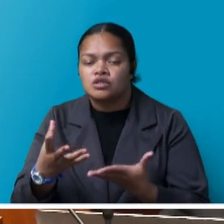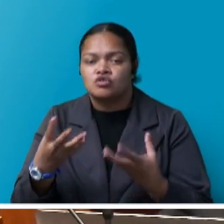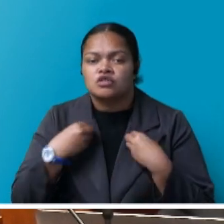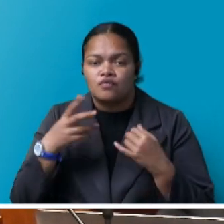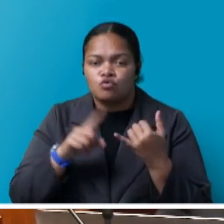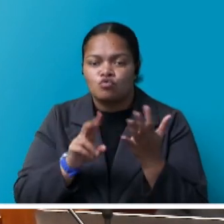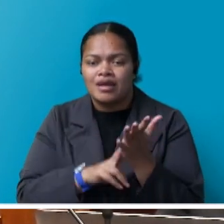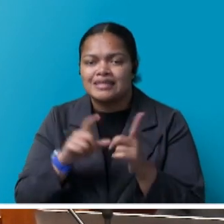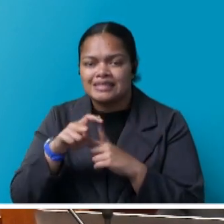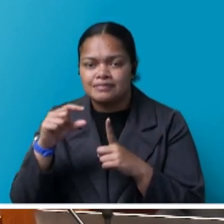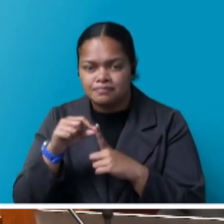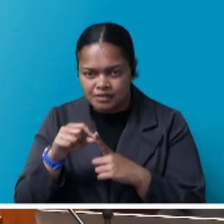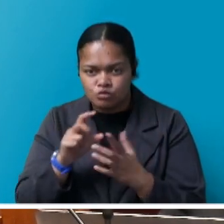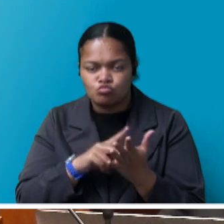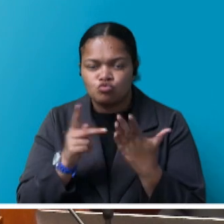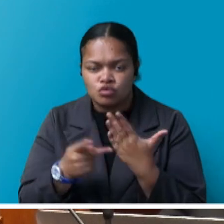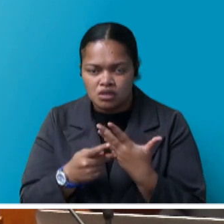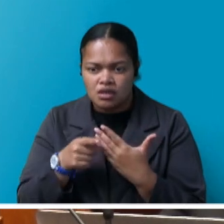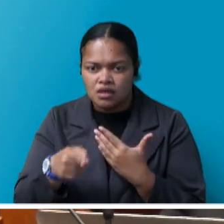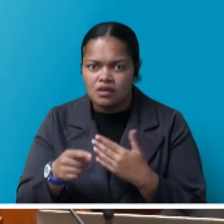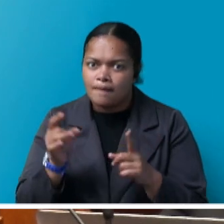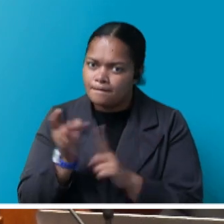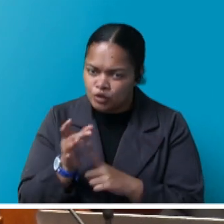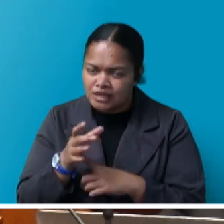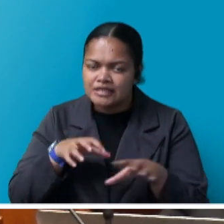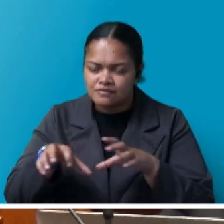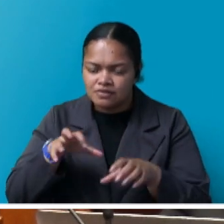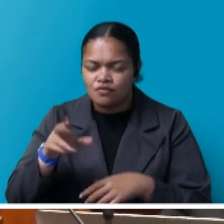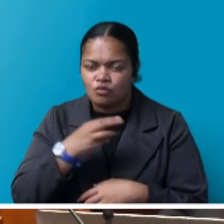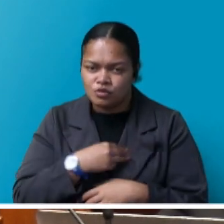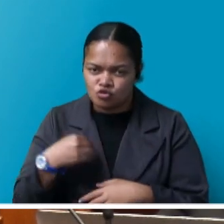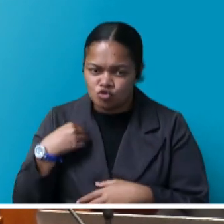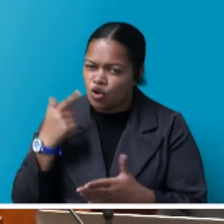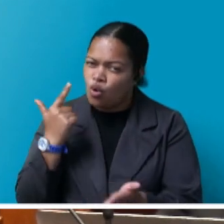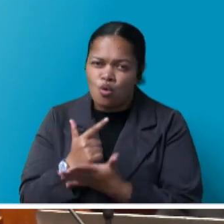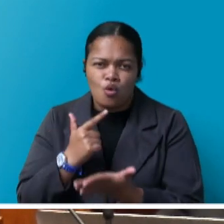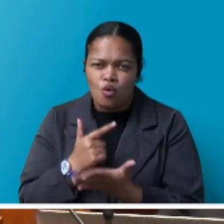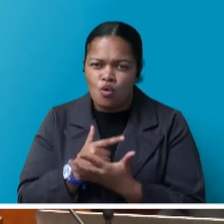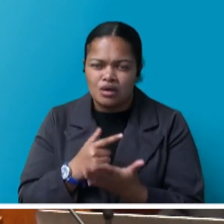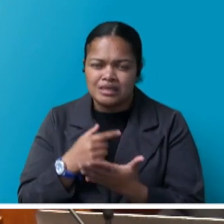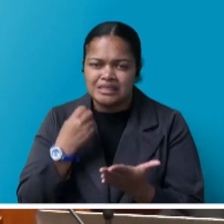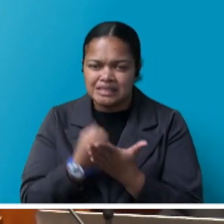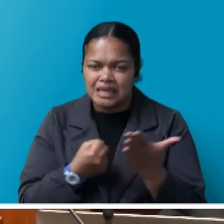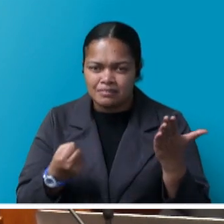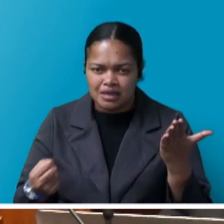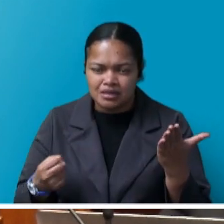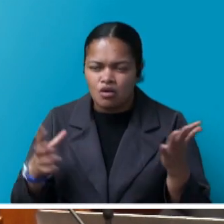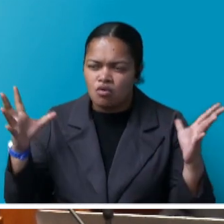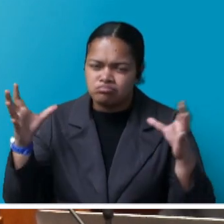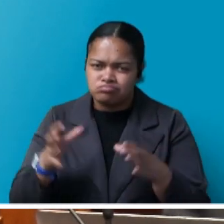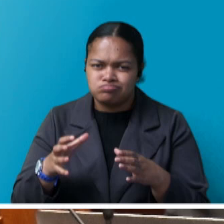Gulf Forest Project towards these important activities for the Ministry. There's been a lot of statements made about the whole-of-government approach in